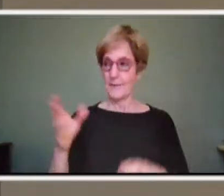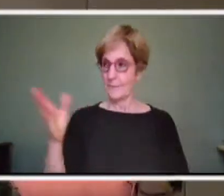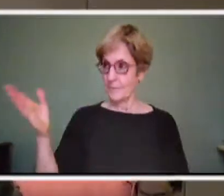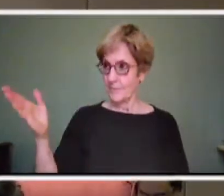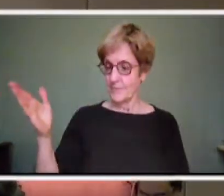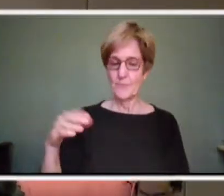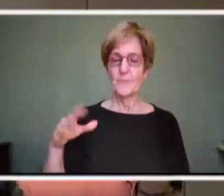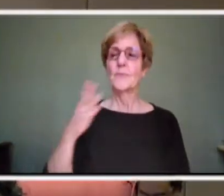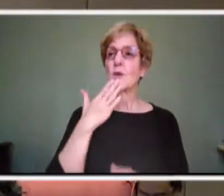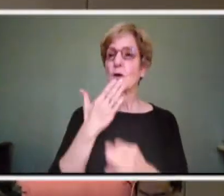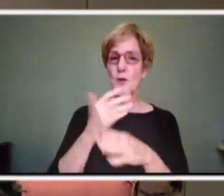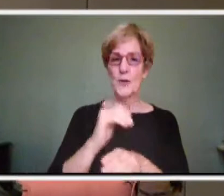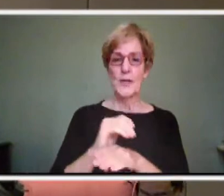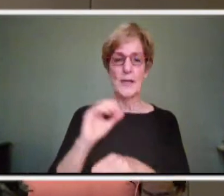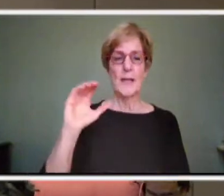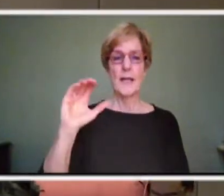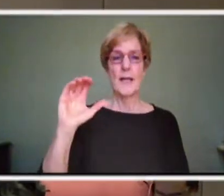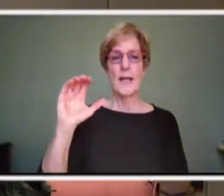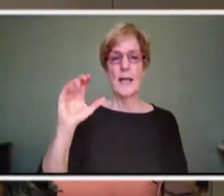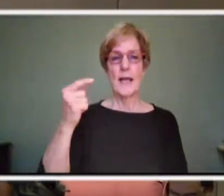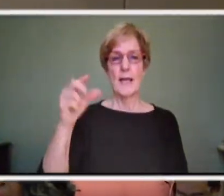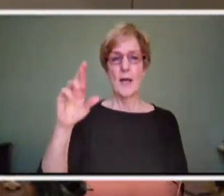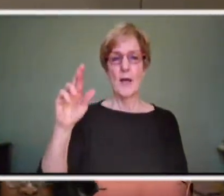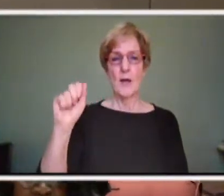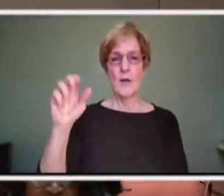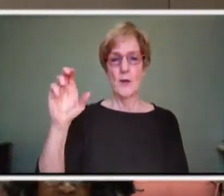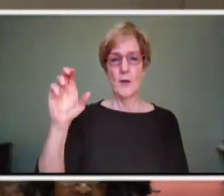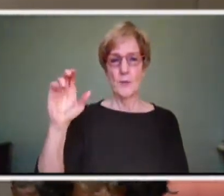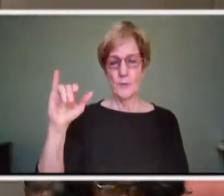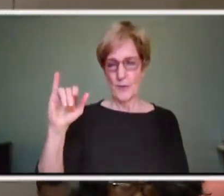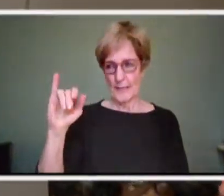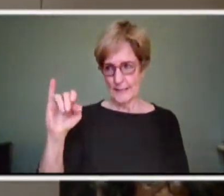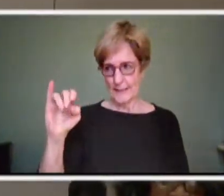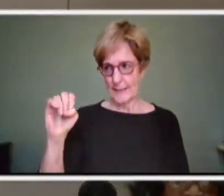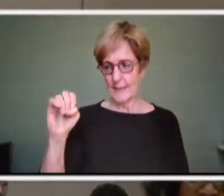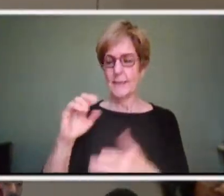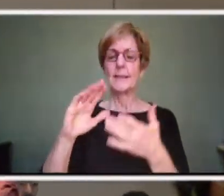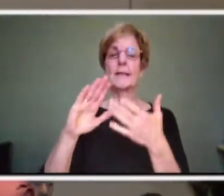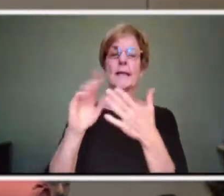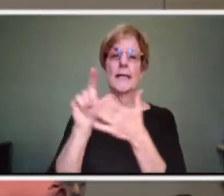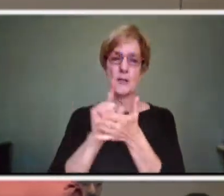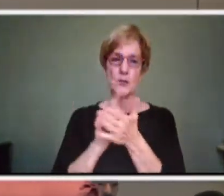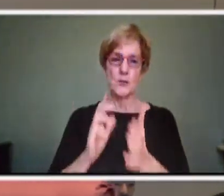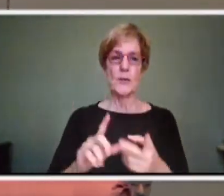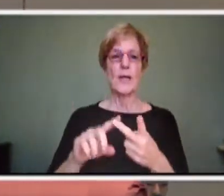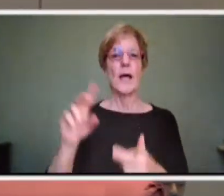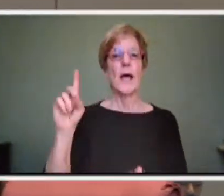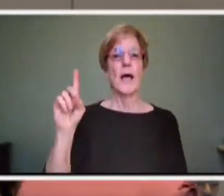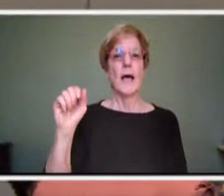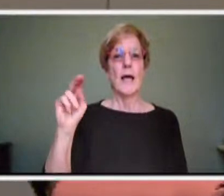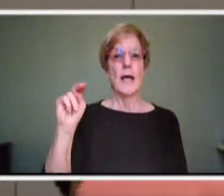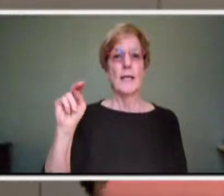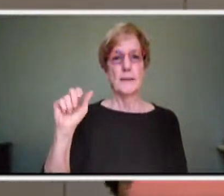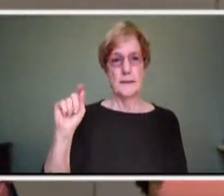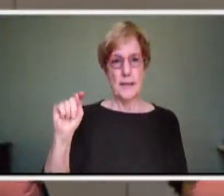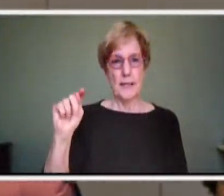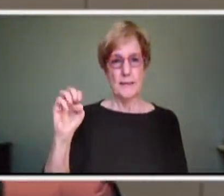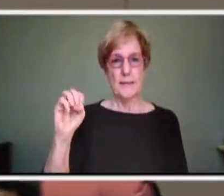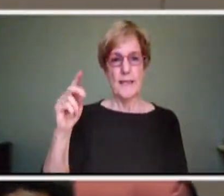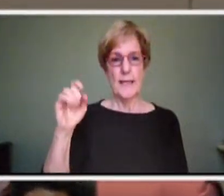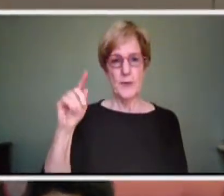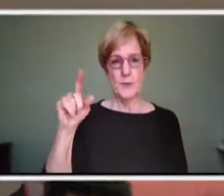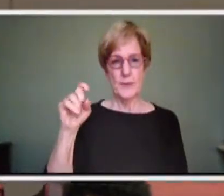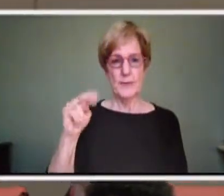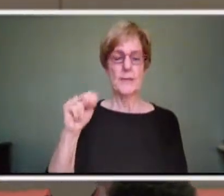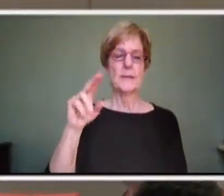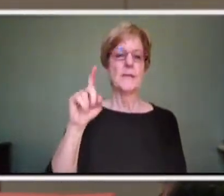evening. Terry Hagler-Gray, Senior Assistant City Attorney. Good evening. Dante Anderson, District 1. Charles Picard, District 6.